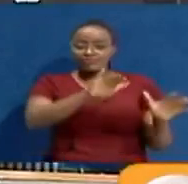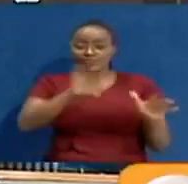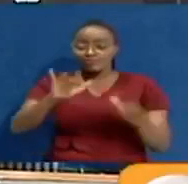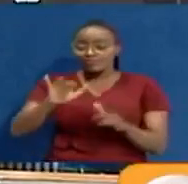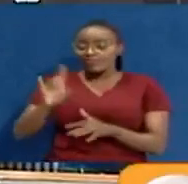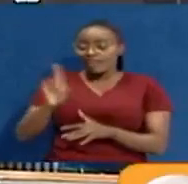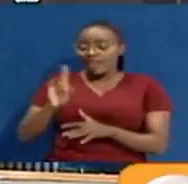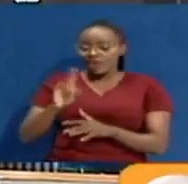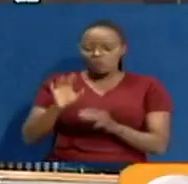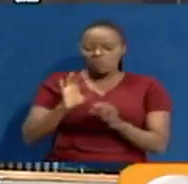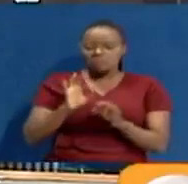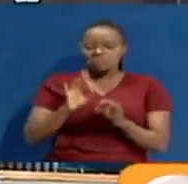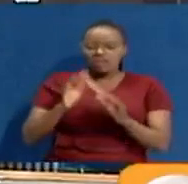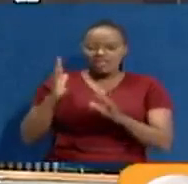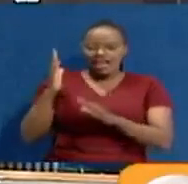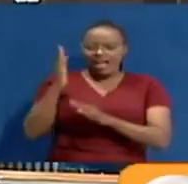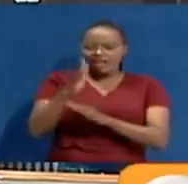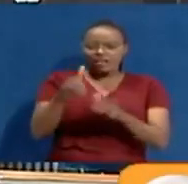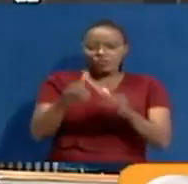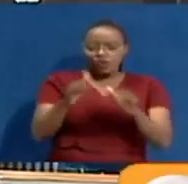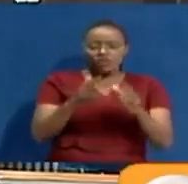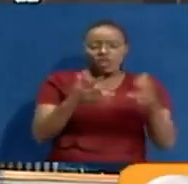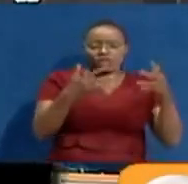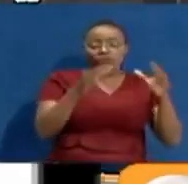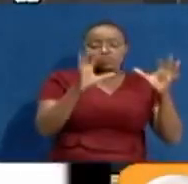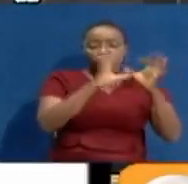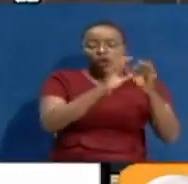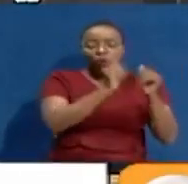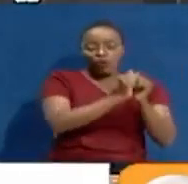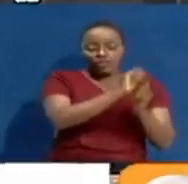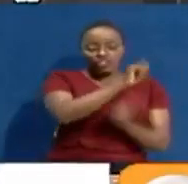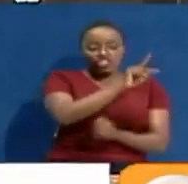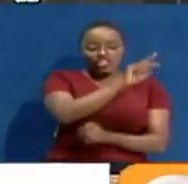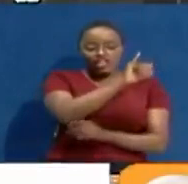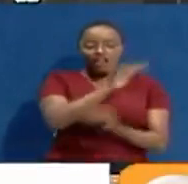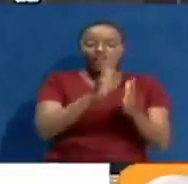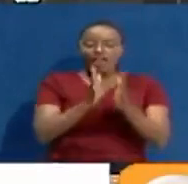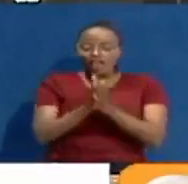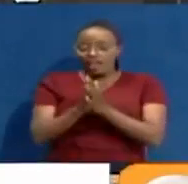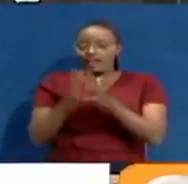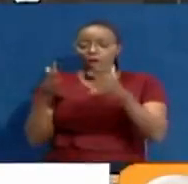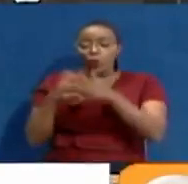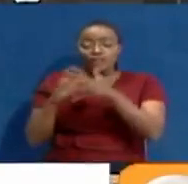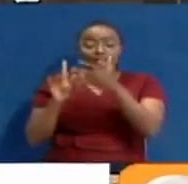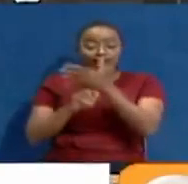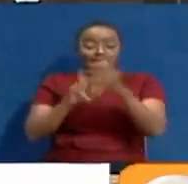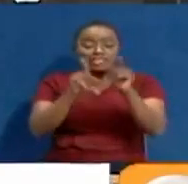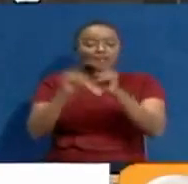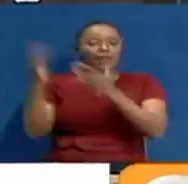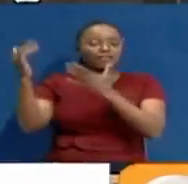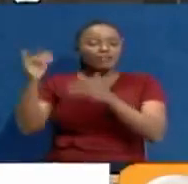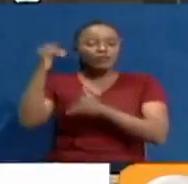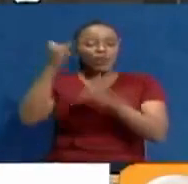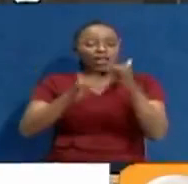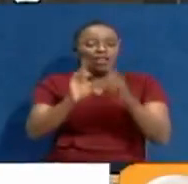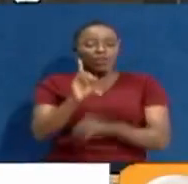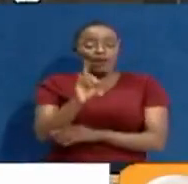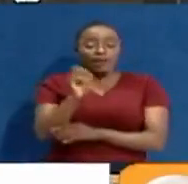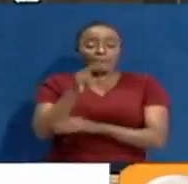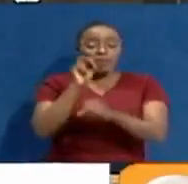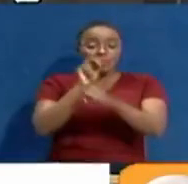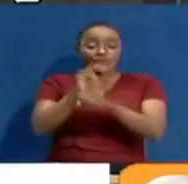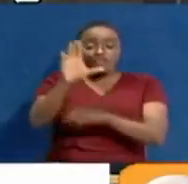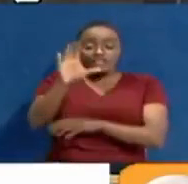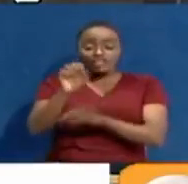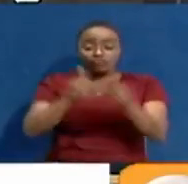The Nairobi Expressway, which links the Jomo Kenyatta International Airport to Westlands constituency, is set to be completed in December.